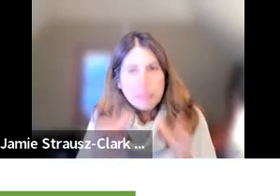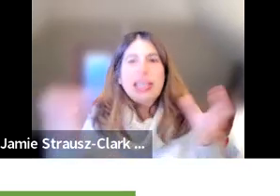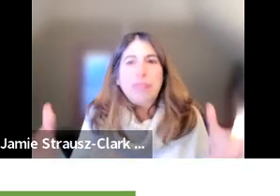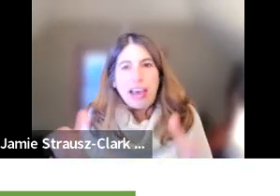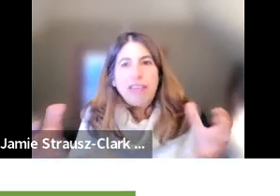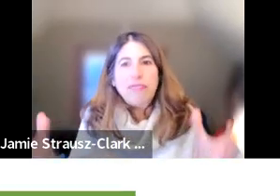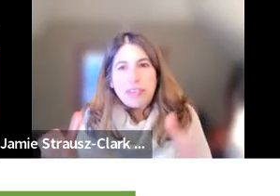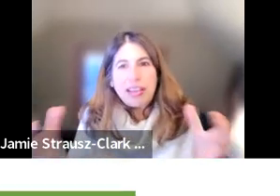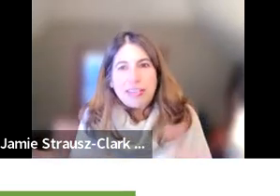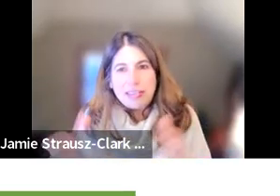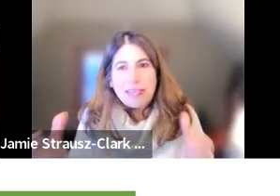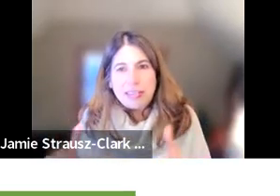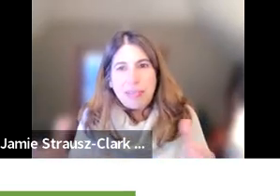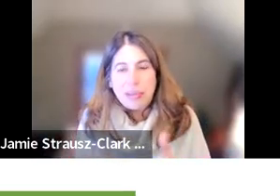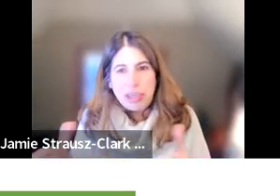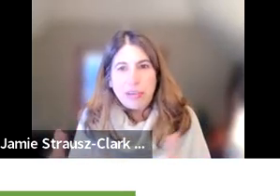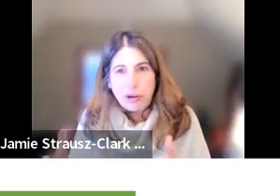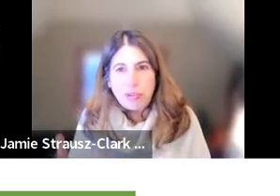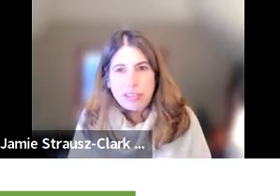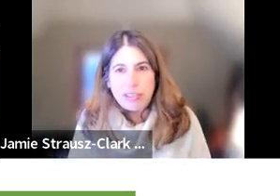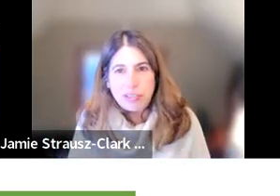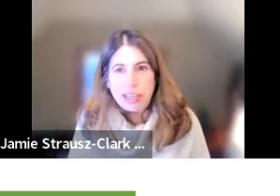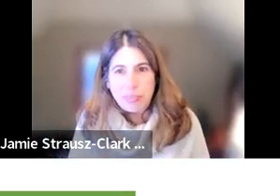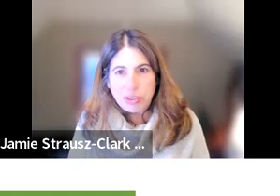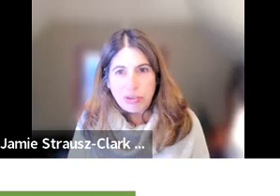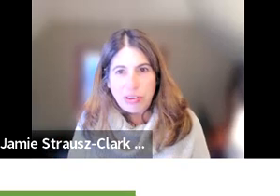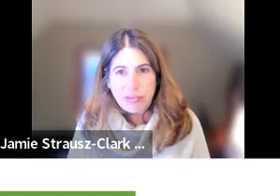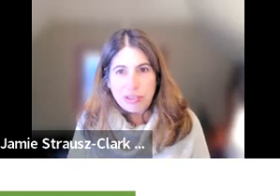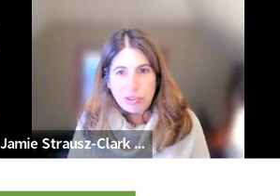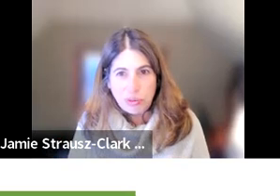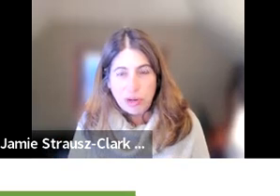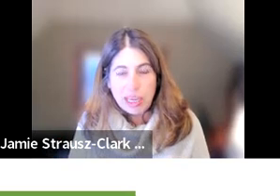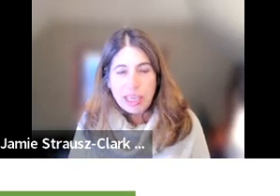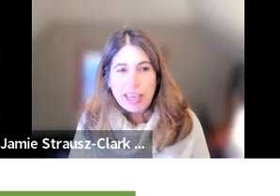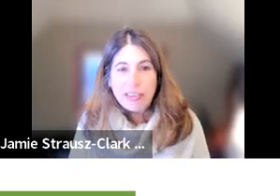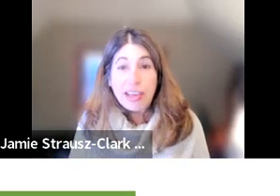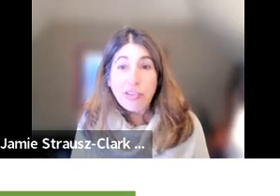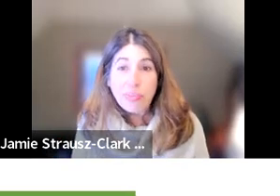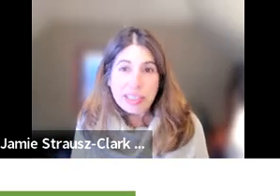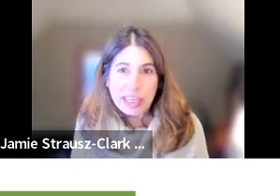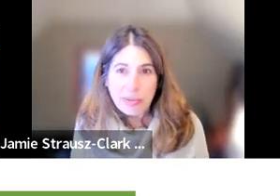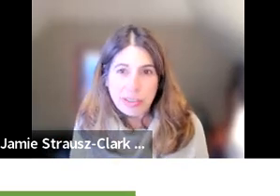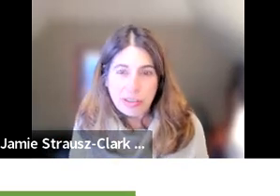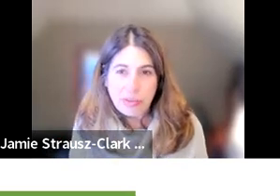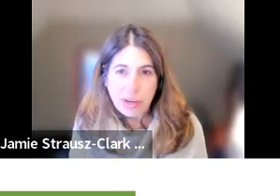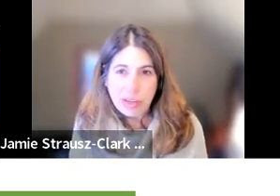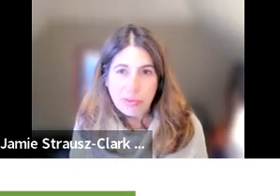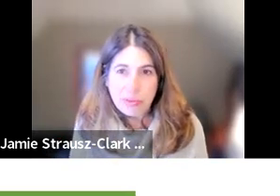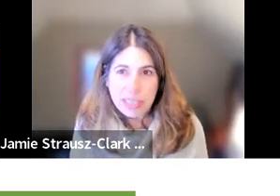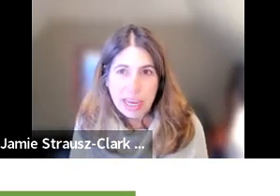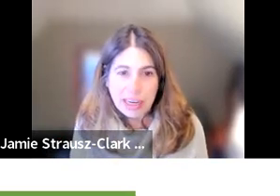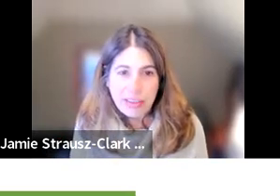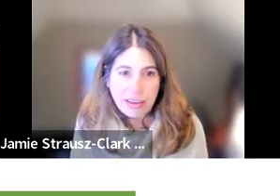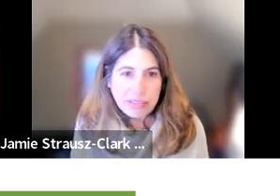it seems like we have something we can work with to start to get a picture of the story. The other big takeaway I took from what